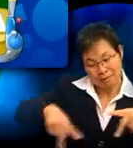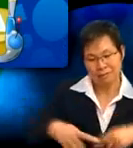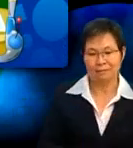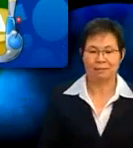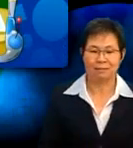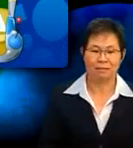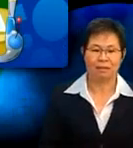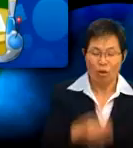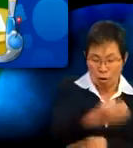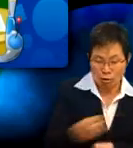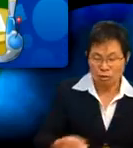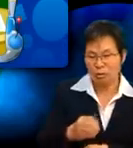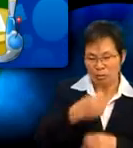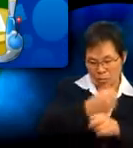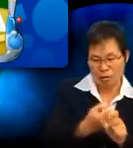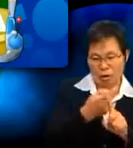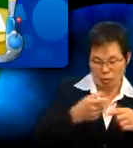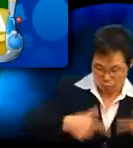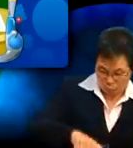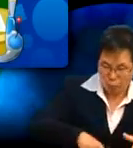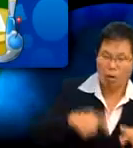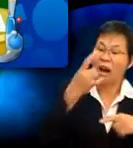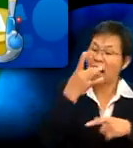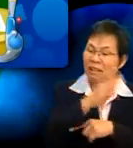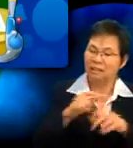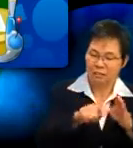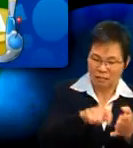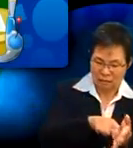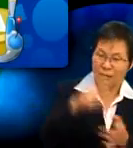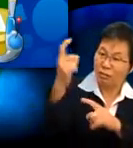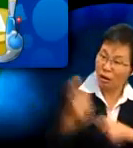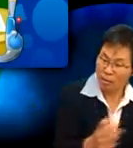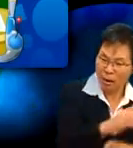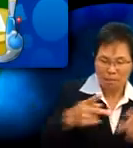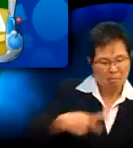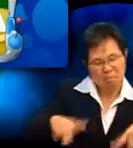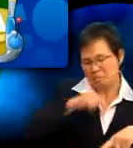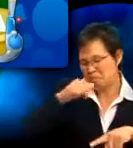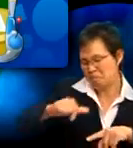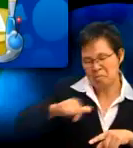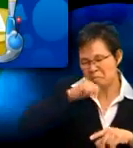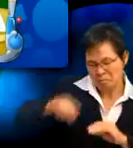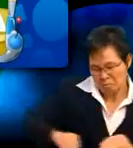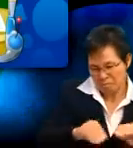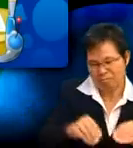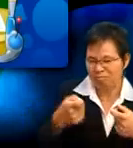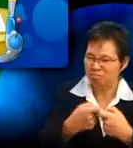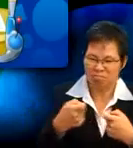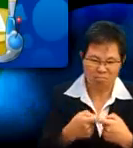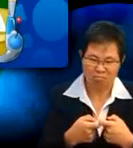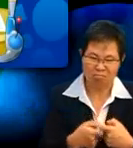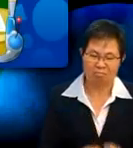plastic. Objects that are made of wood, glass, rubber, and plastic do not conduct electricity.